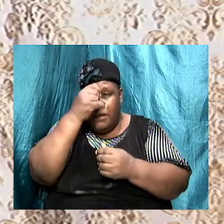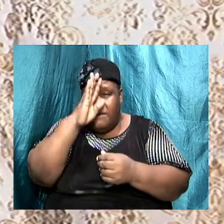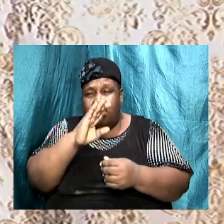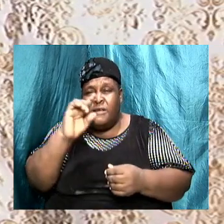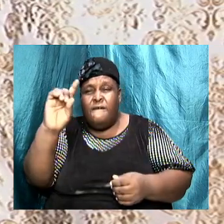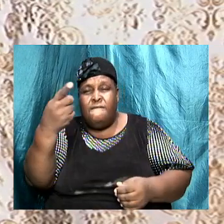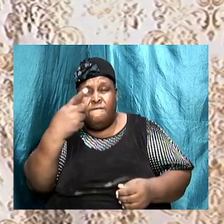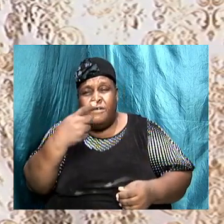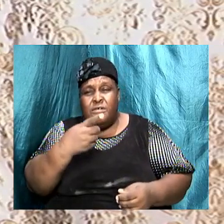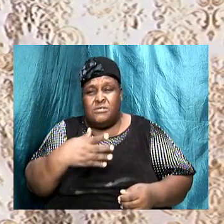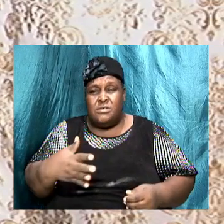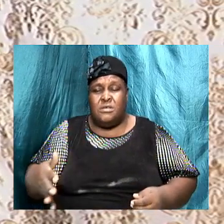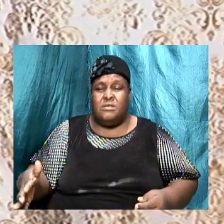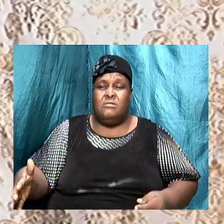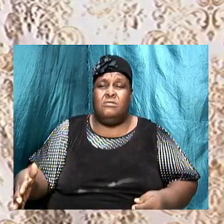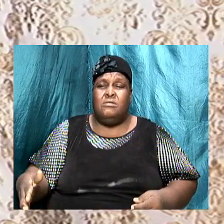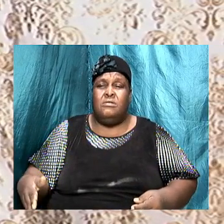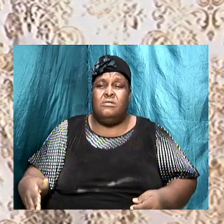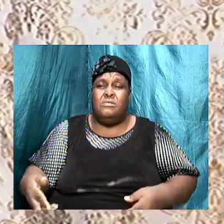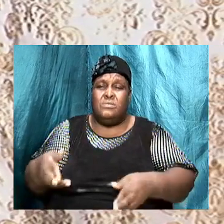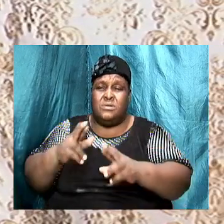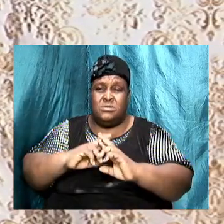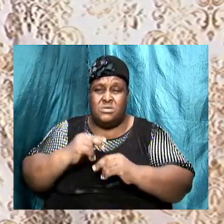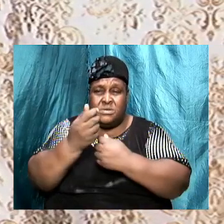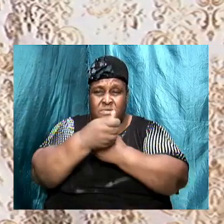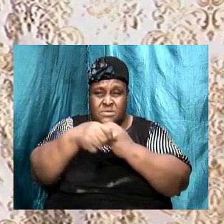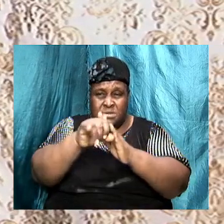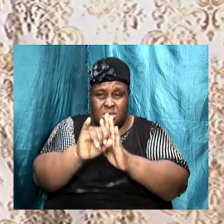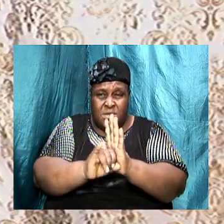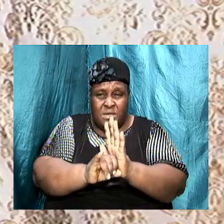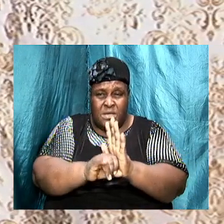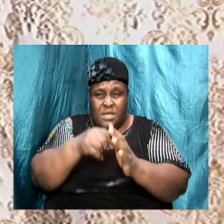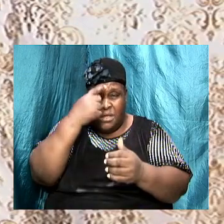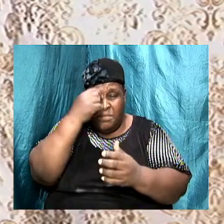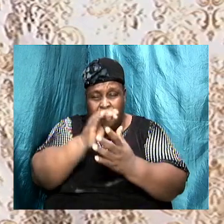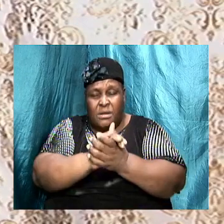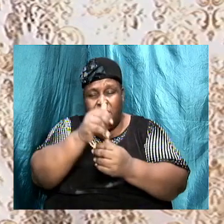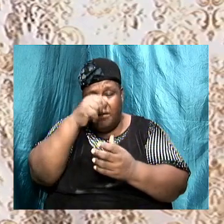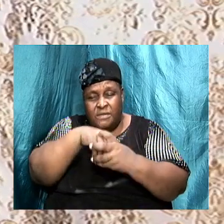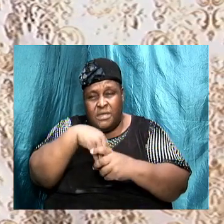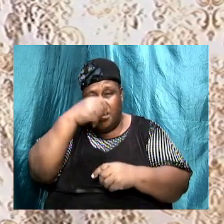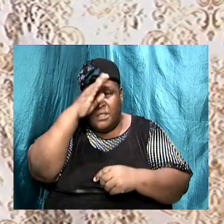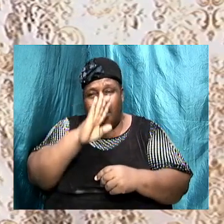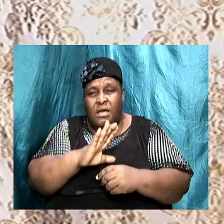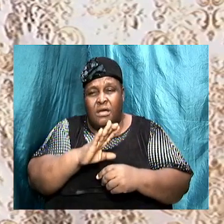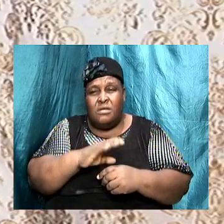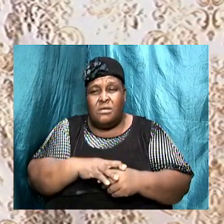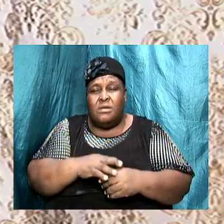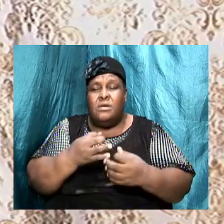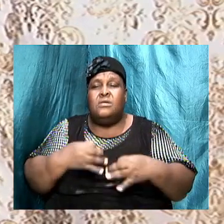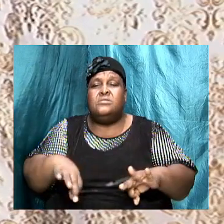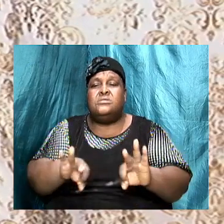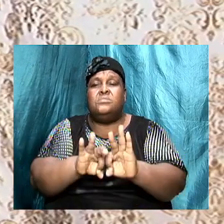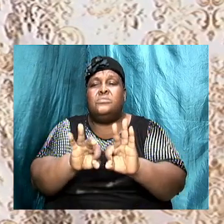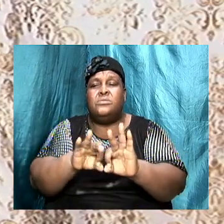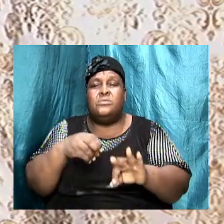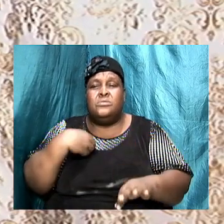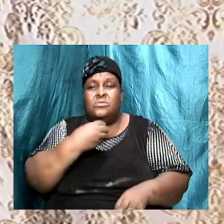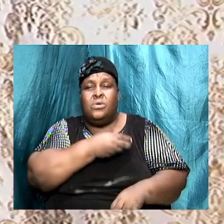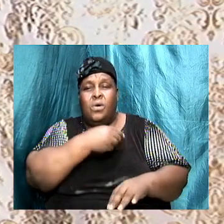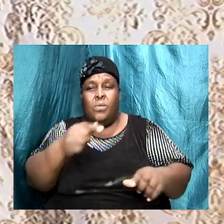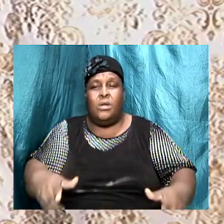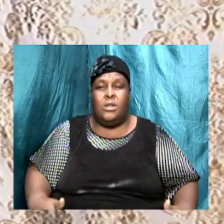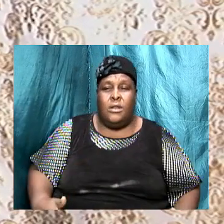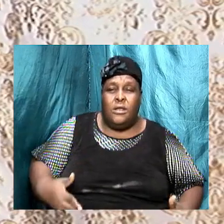step in obtaining eternal salvation. And belief in God is critical and it's important to our walk